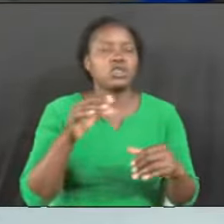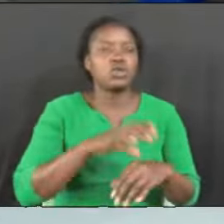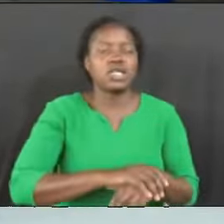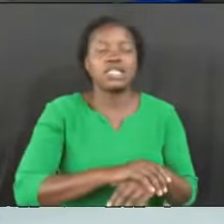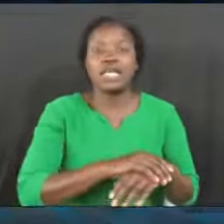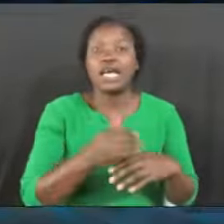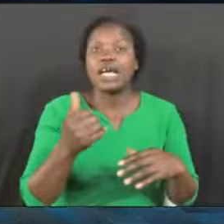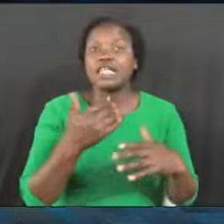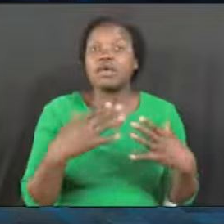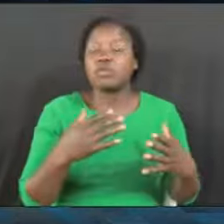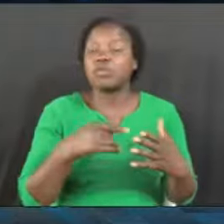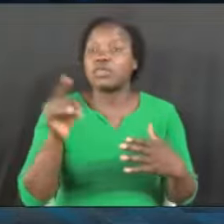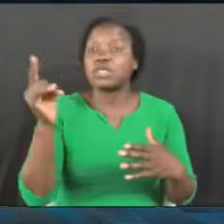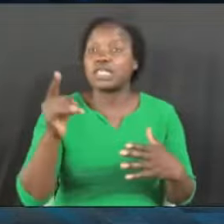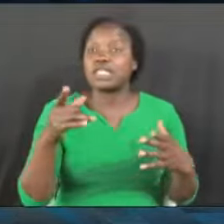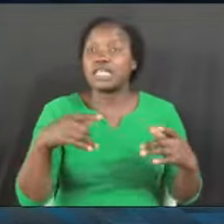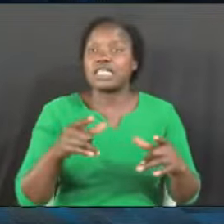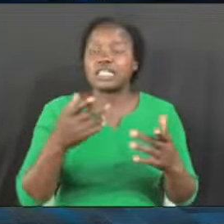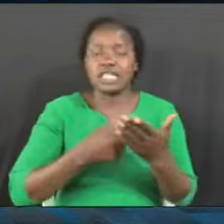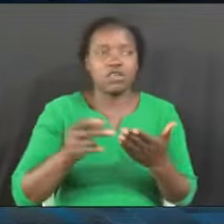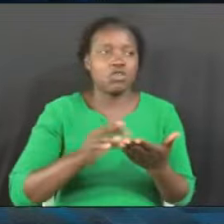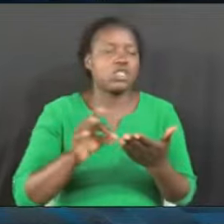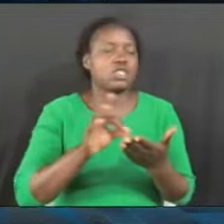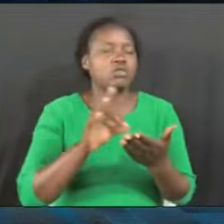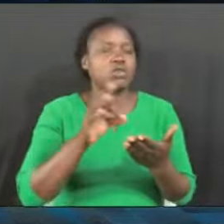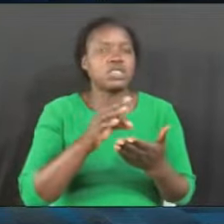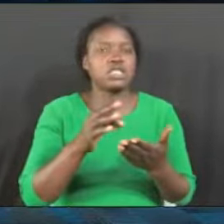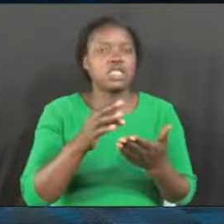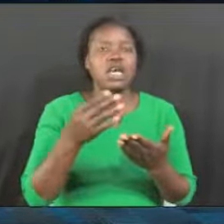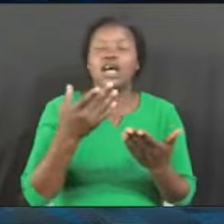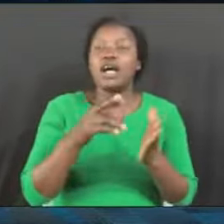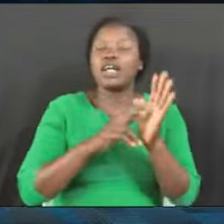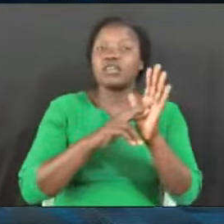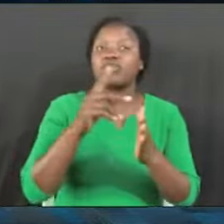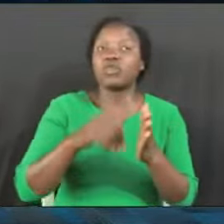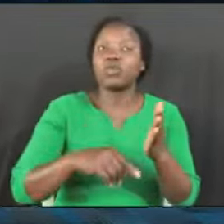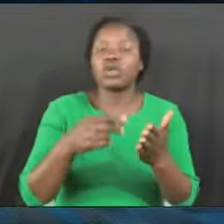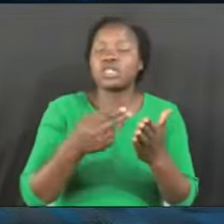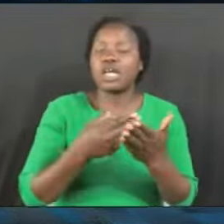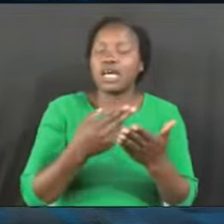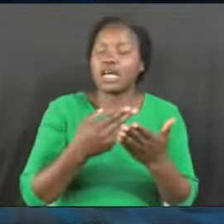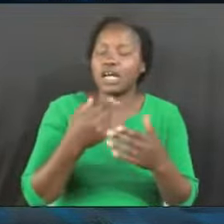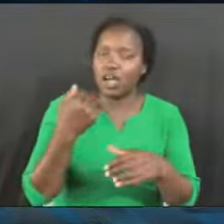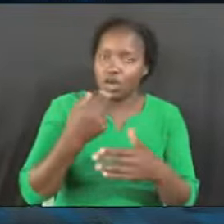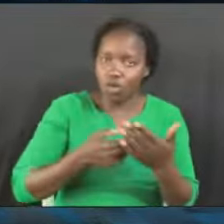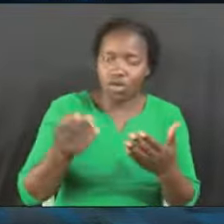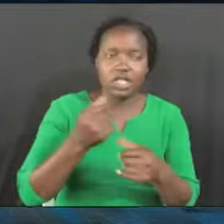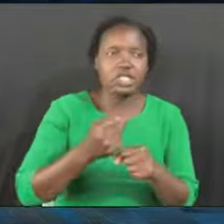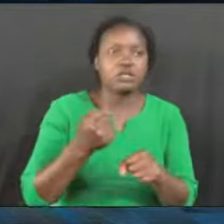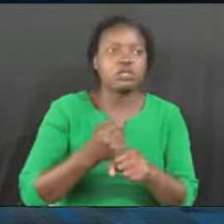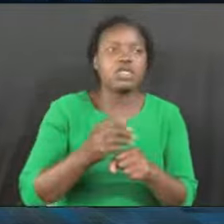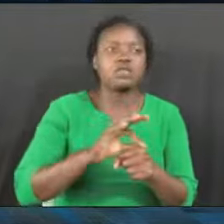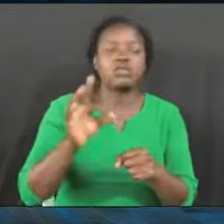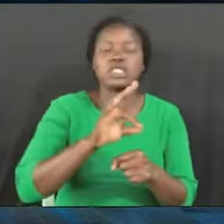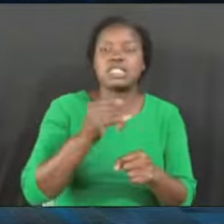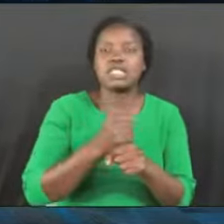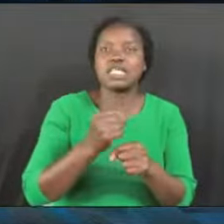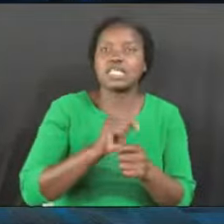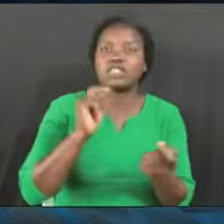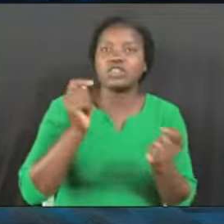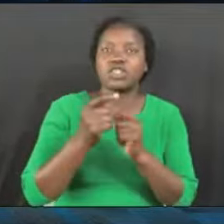people right, and let the Holy Spirit do what the Holy Spirit does, and that is convict all of